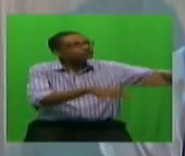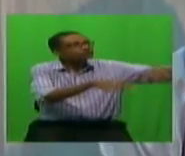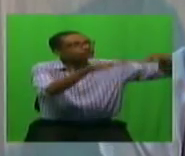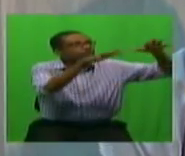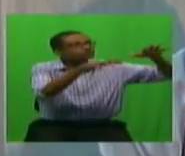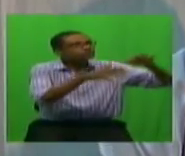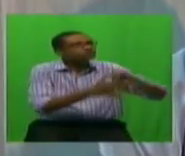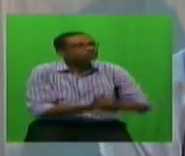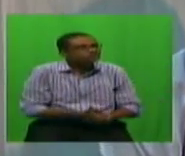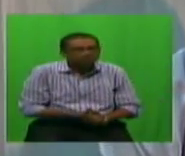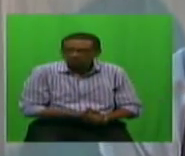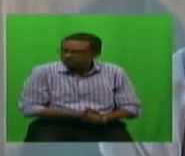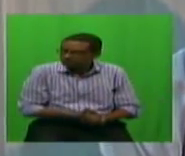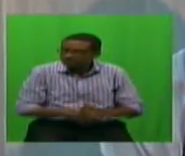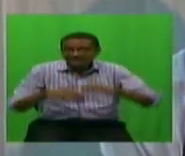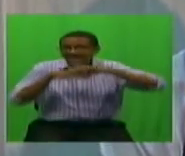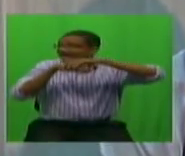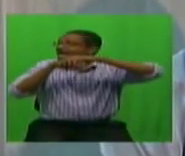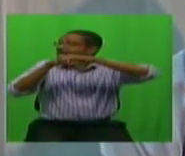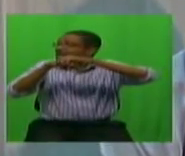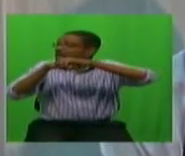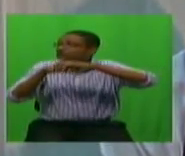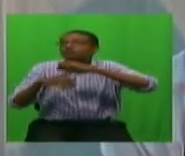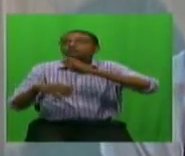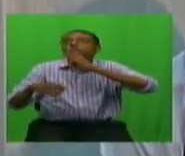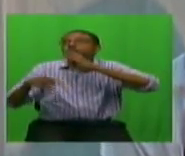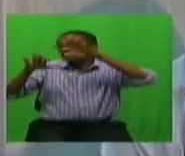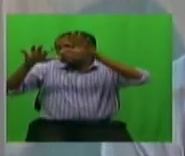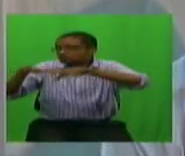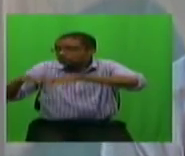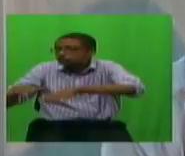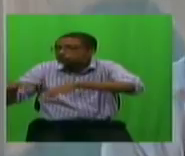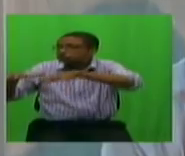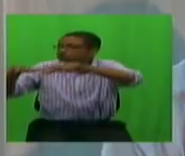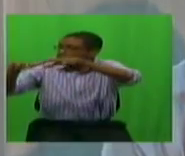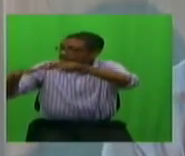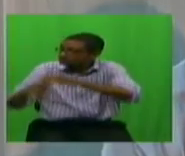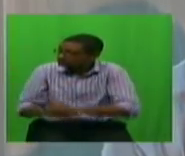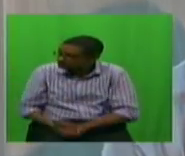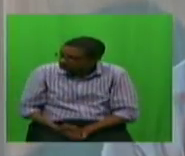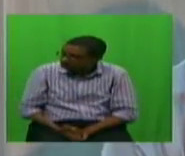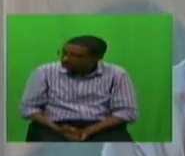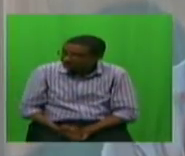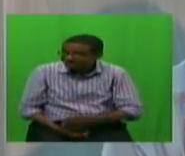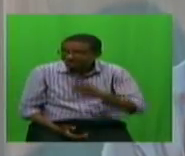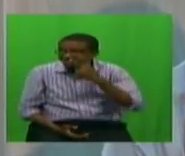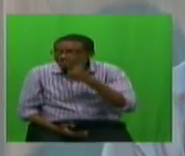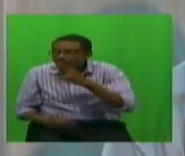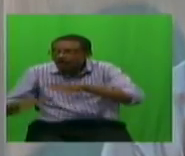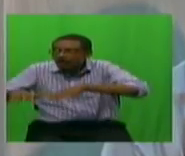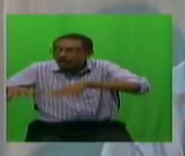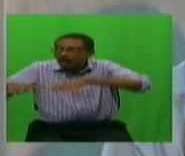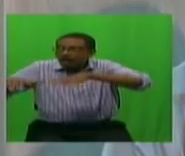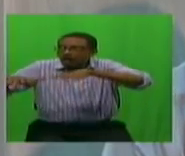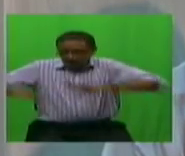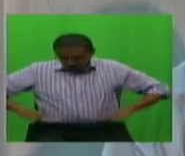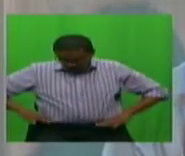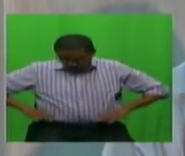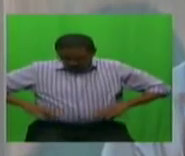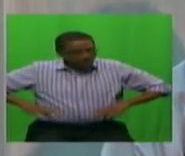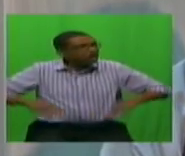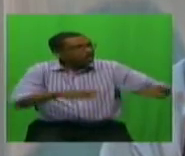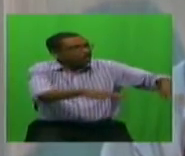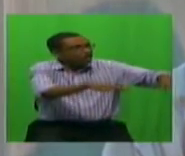time, in England as well, and these places, and the type of flooding that we're seeing taking place in these areas, there's